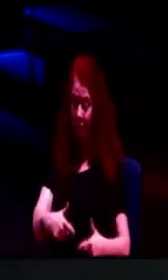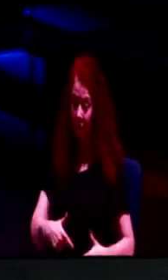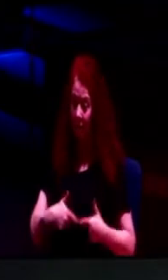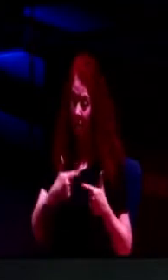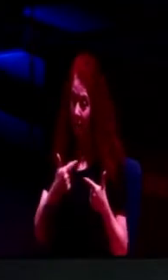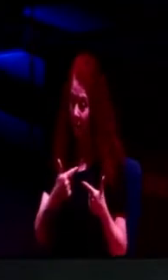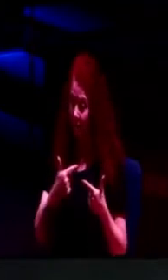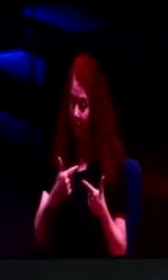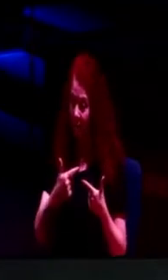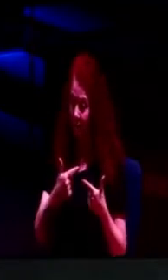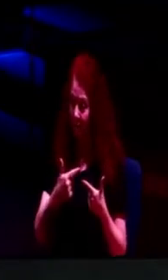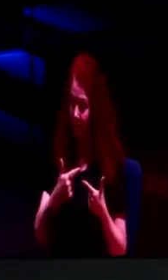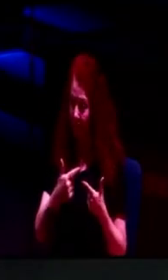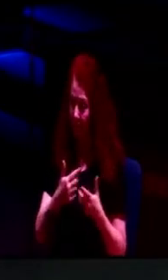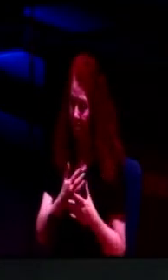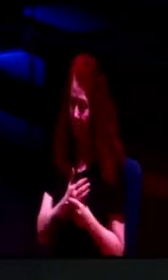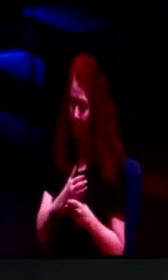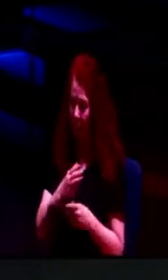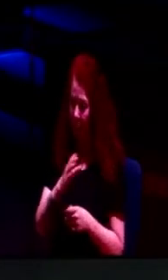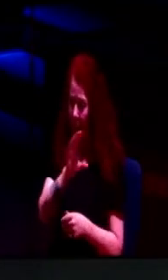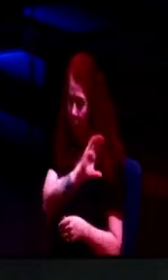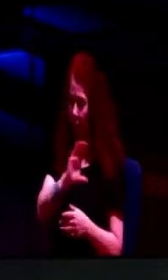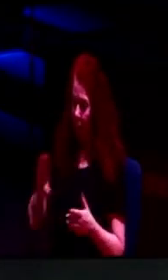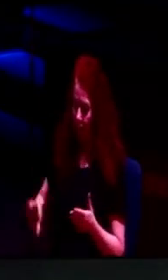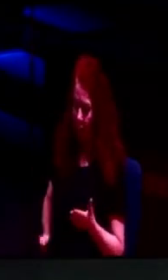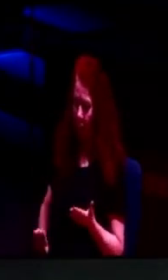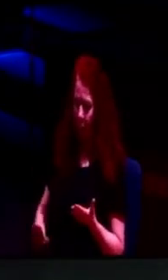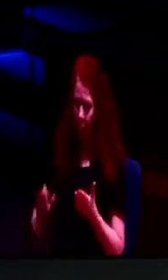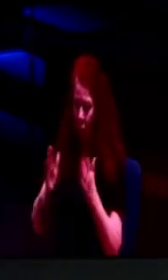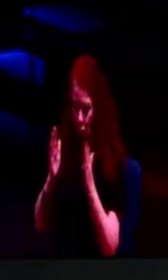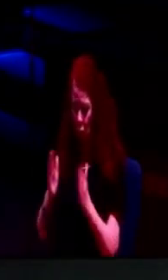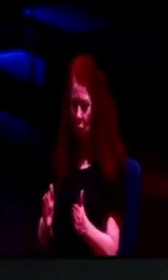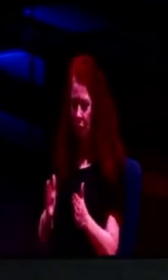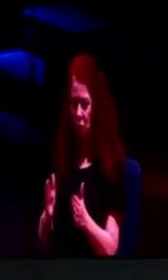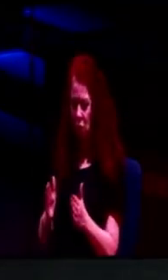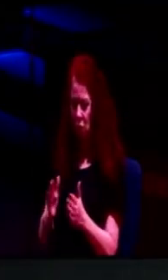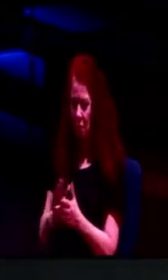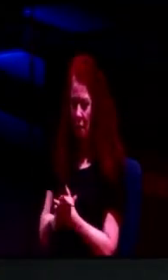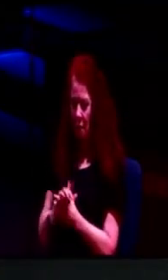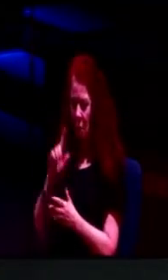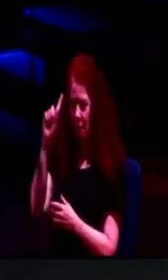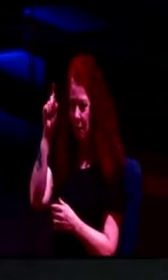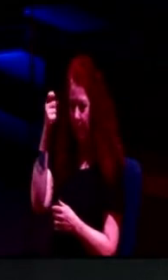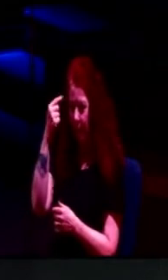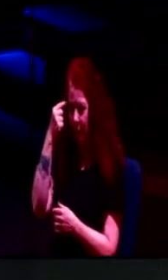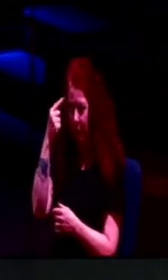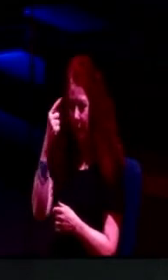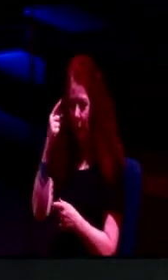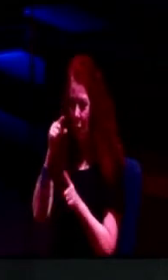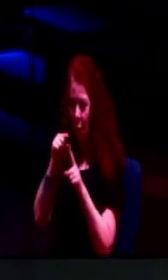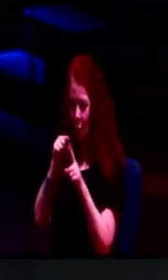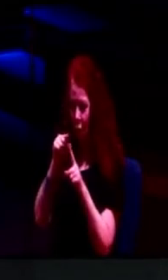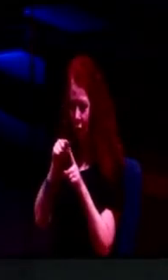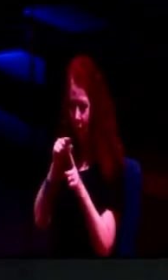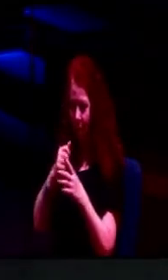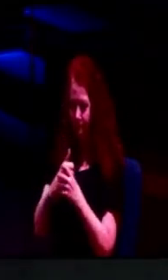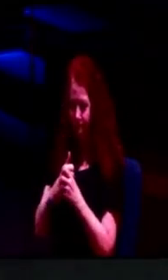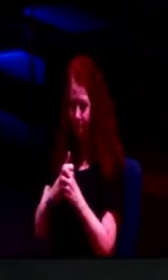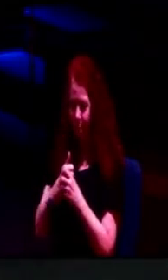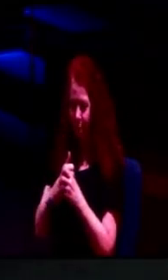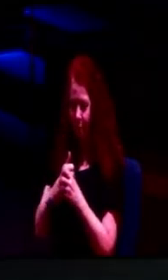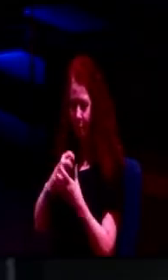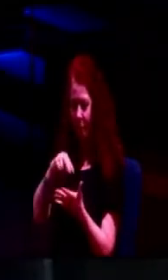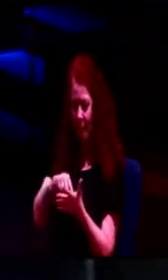You see, these people in Antioch, do you know that Christian, the term Christian was a political term originally? It was